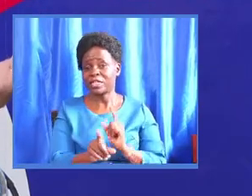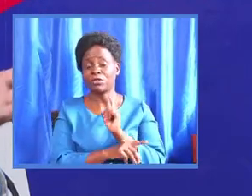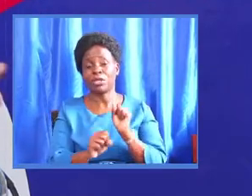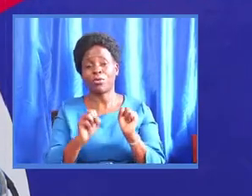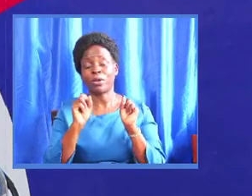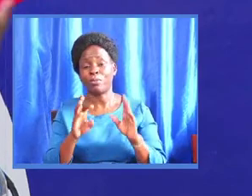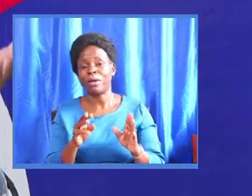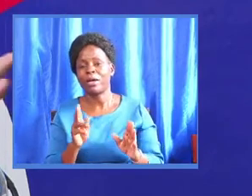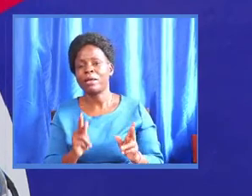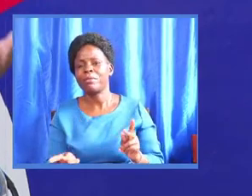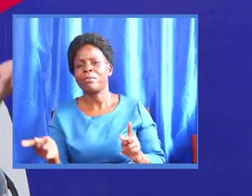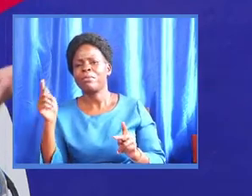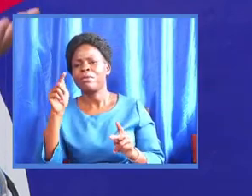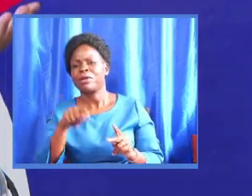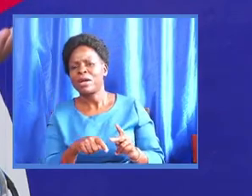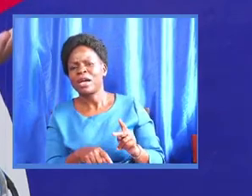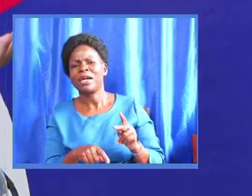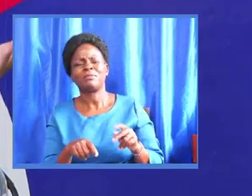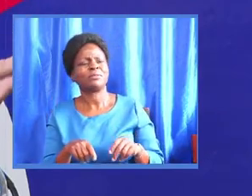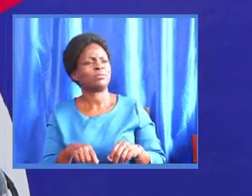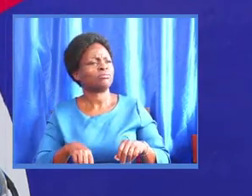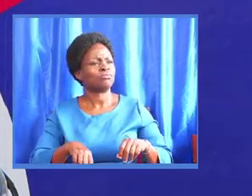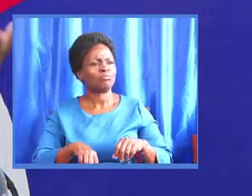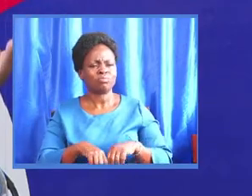coming at night, knocking down your gates, in the financial year,